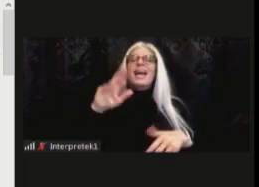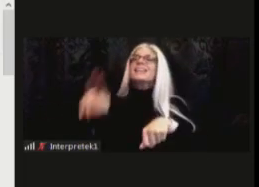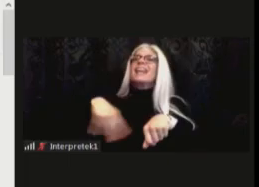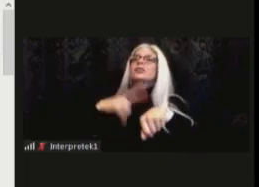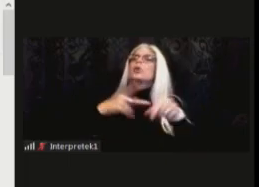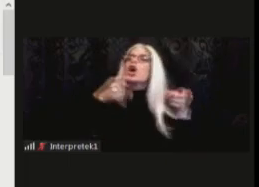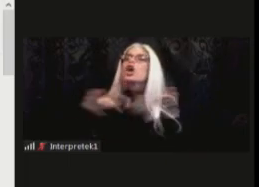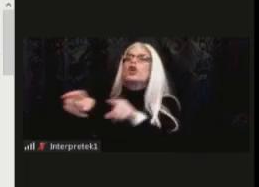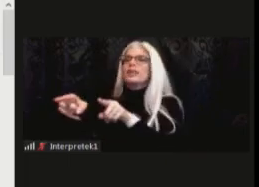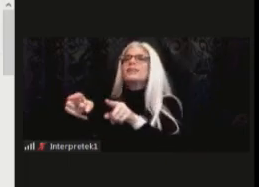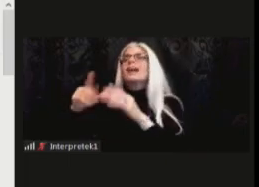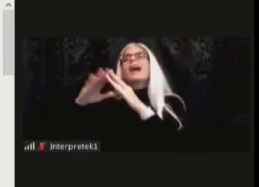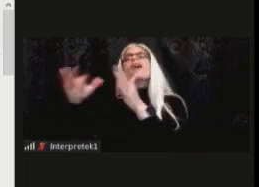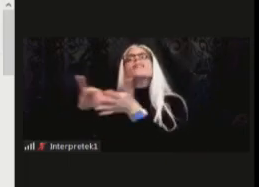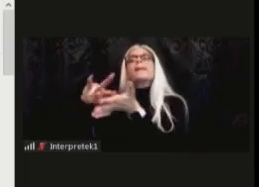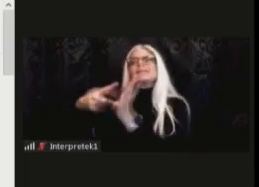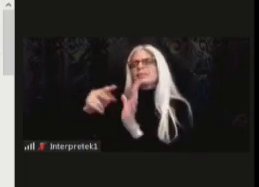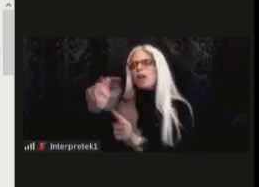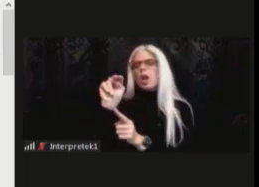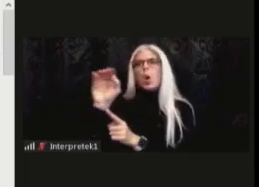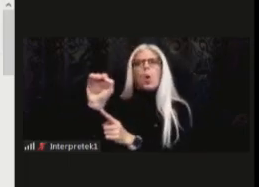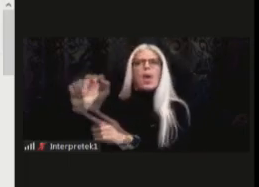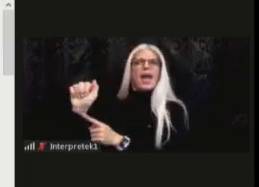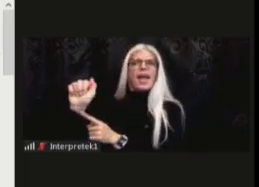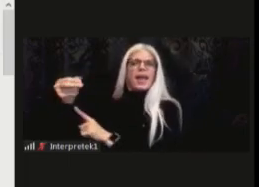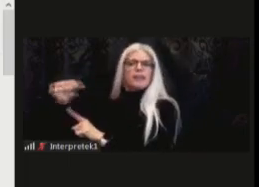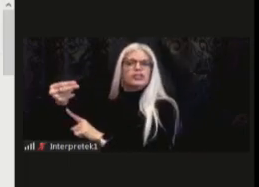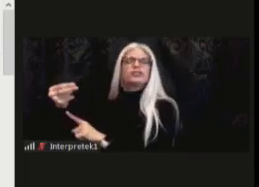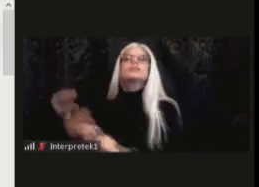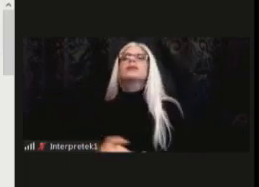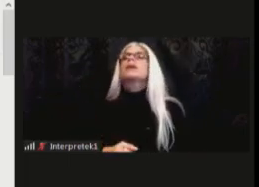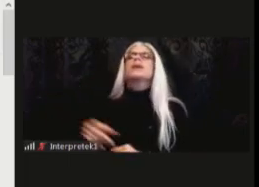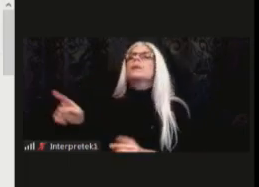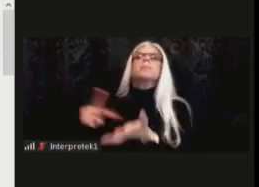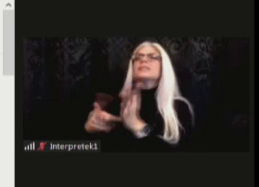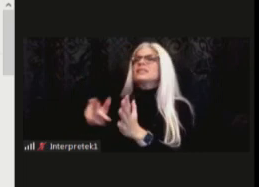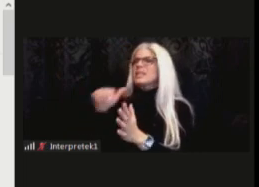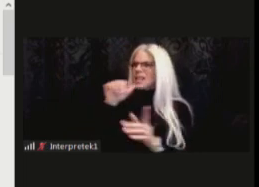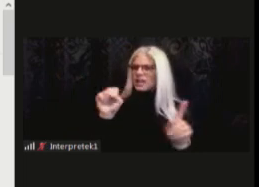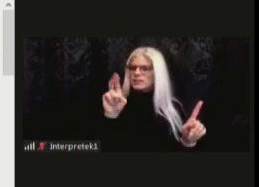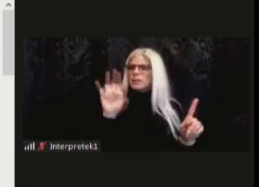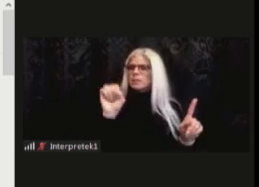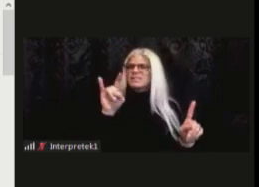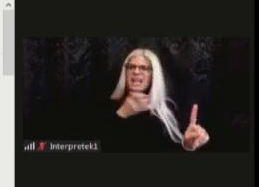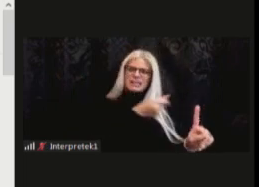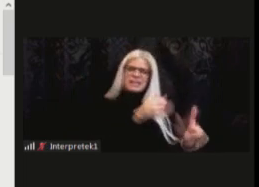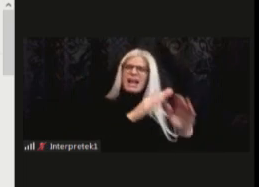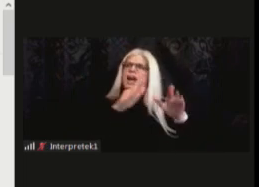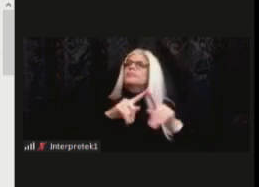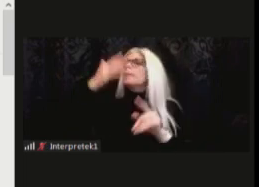NOAH, is not subsidized housing, but because of condition, location, age of structure,